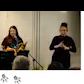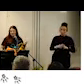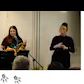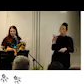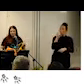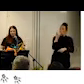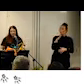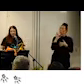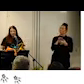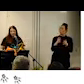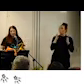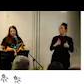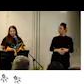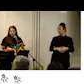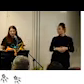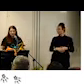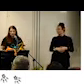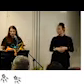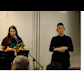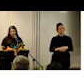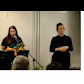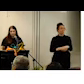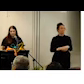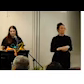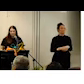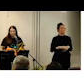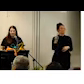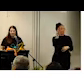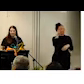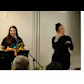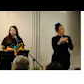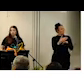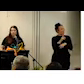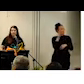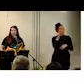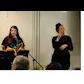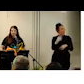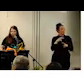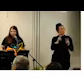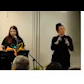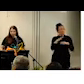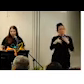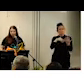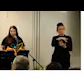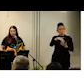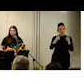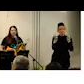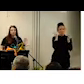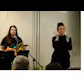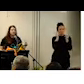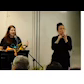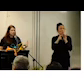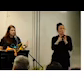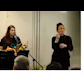human experience. And finally, some of my current work is looking at social anxiety.